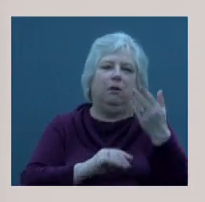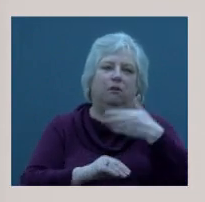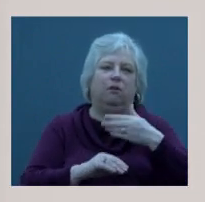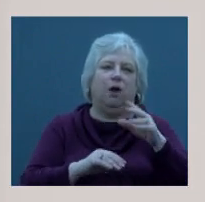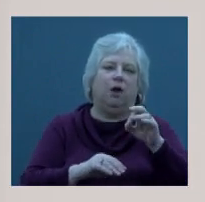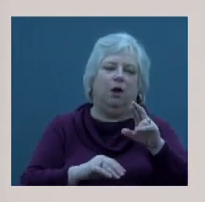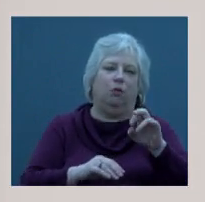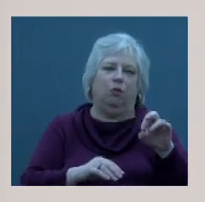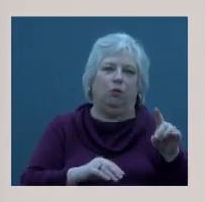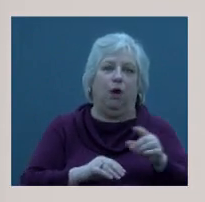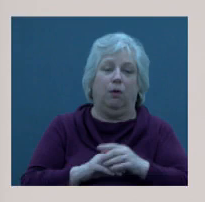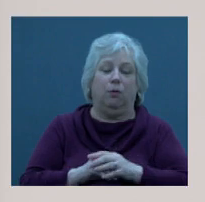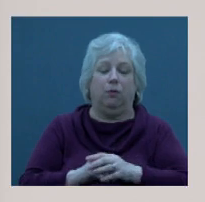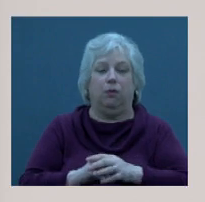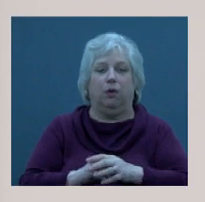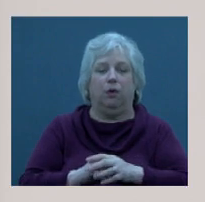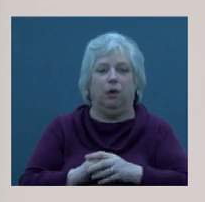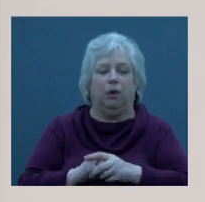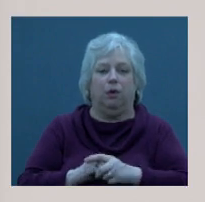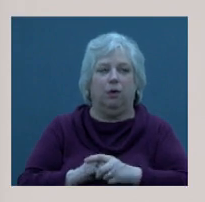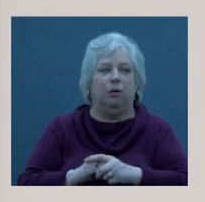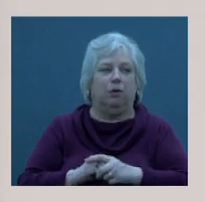that, the